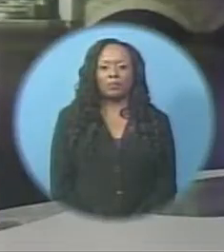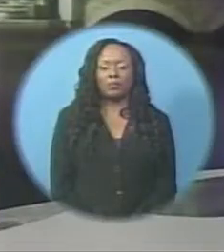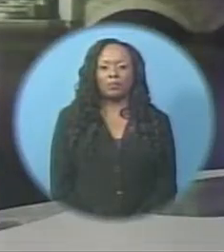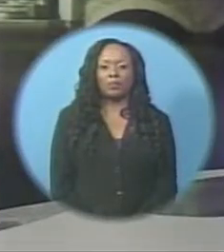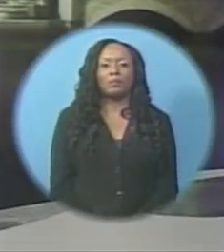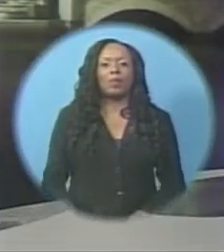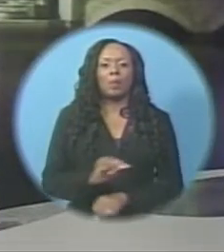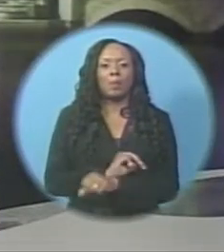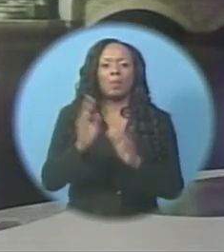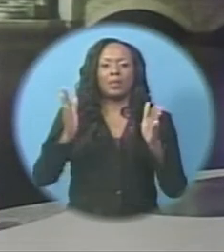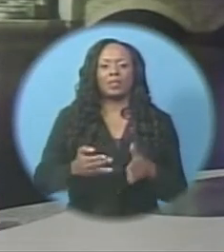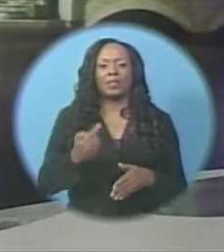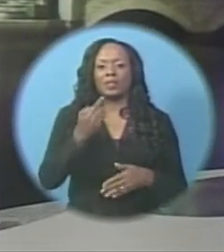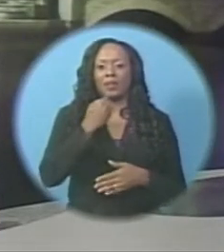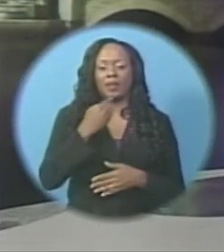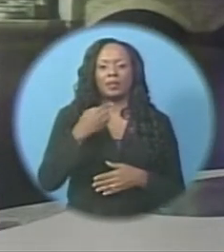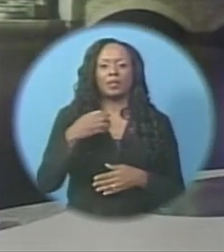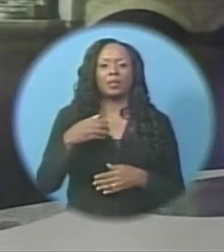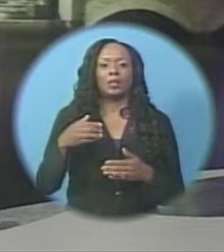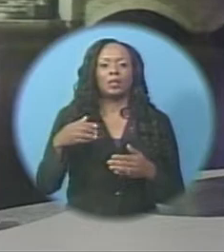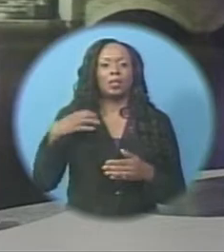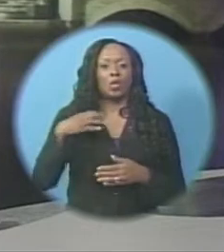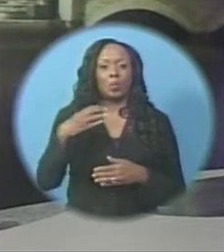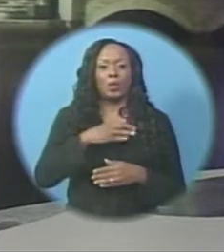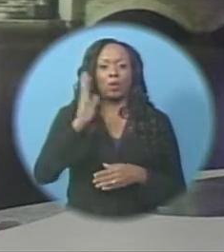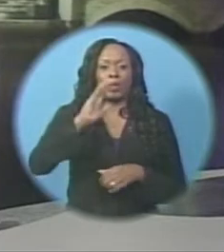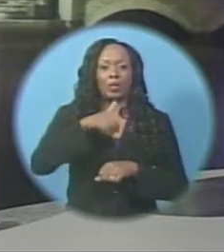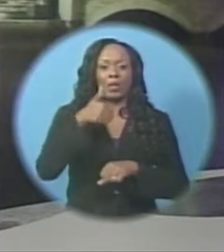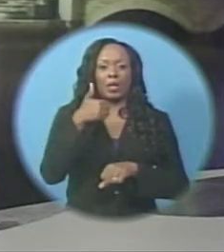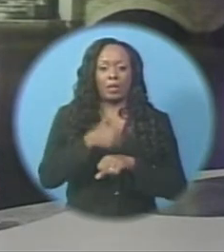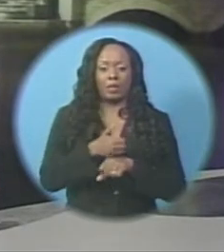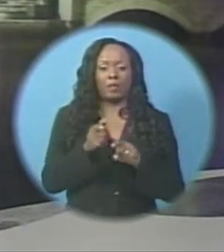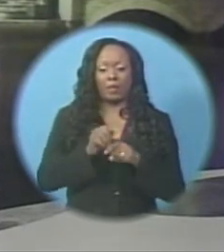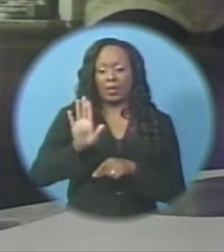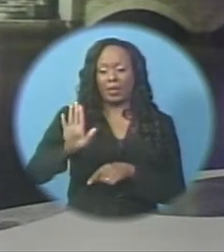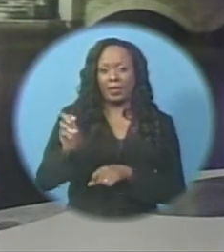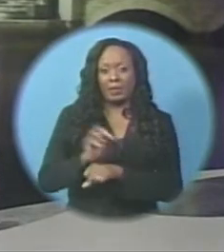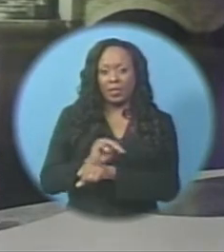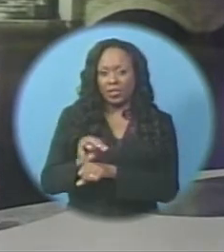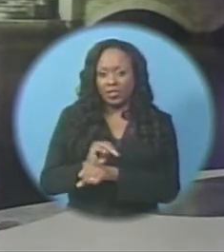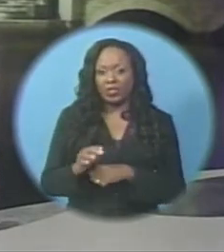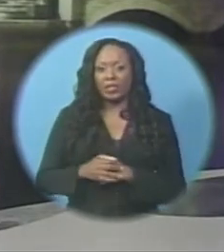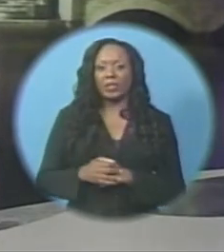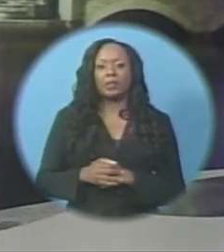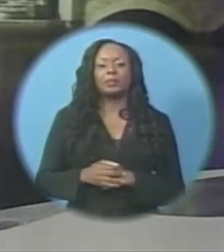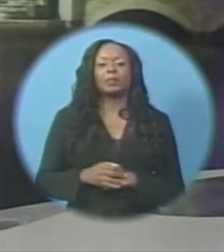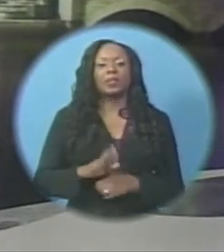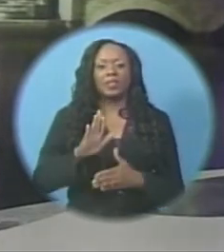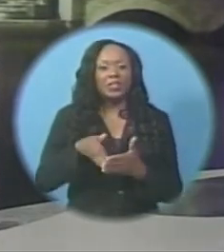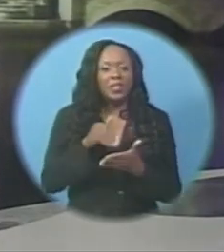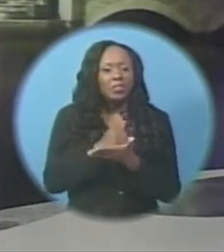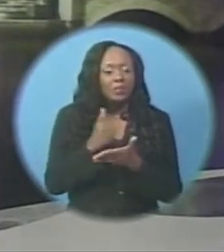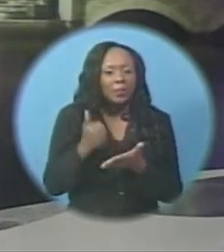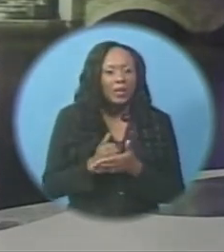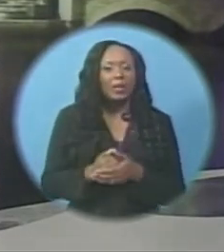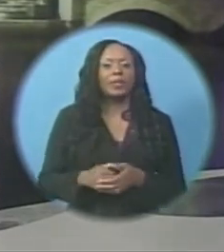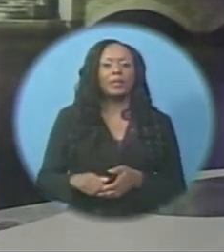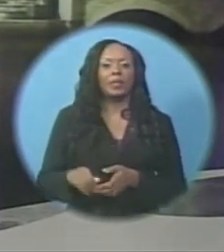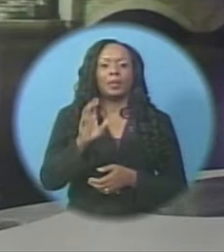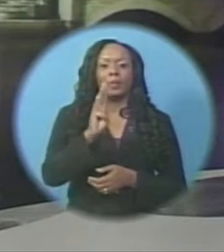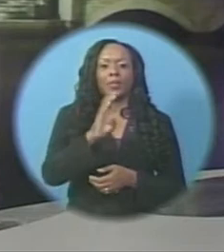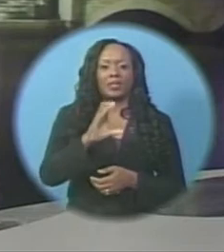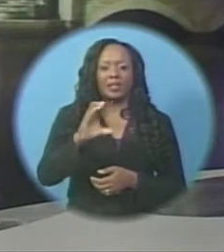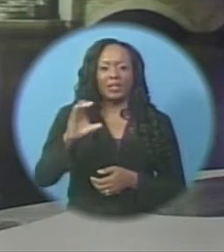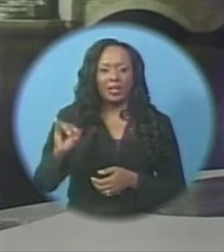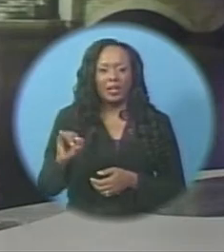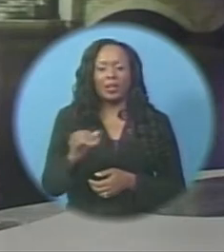Well, Minister Sinclair says the committee will include officials from his ministry, representatives from the Central Bank, the Barbados Chamber of Commerce and Industry,